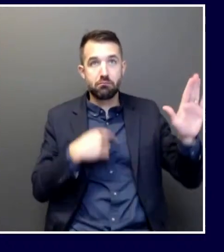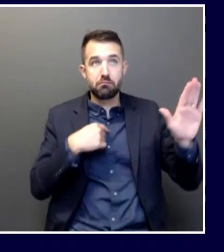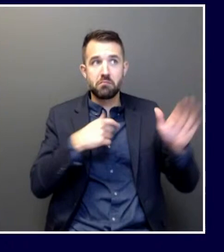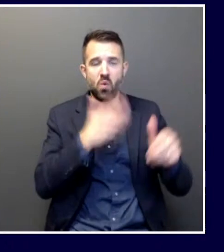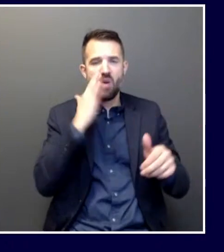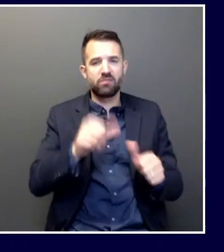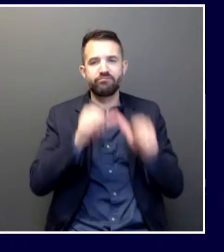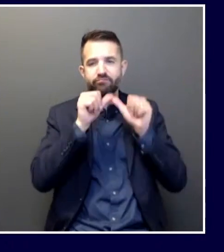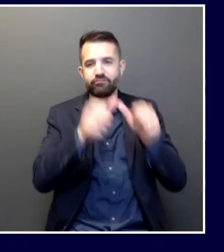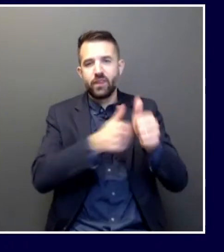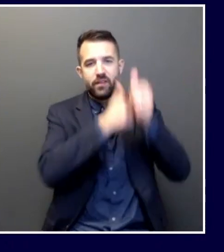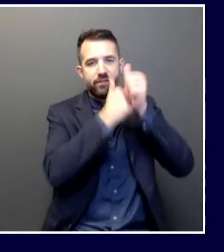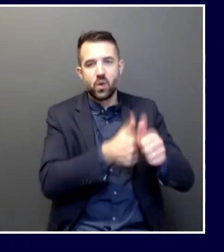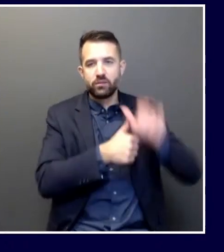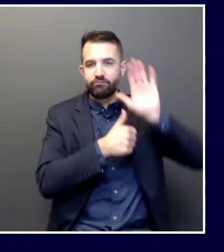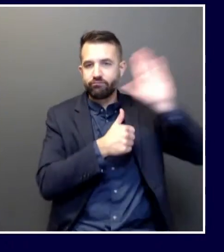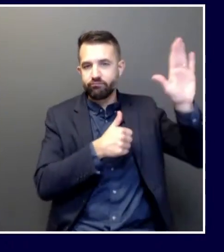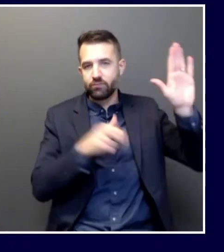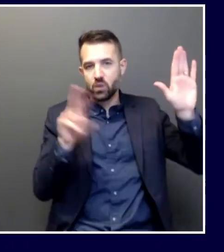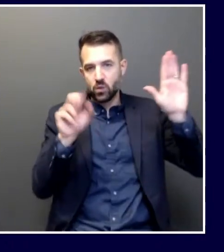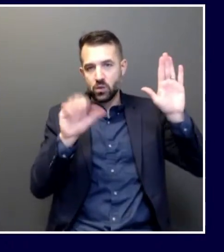CDC's recommendations.